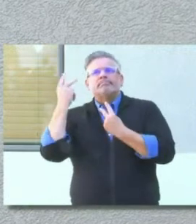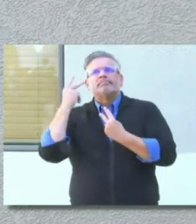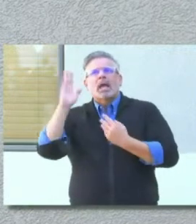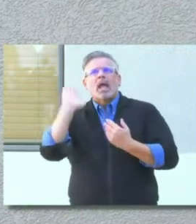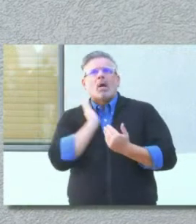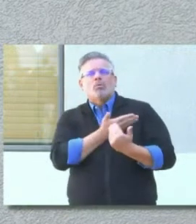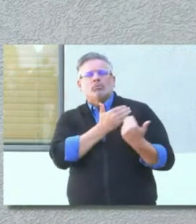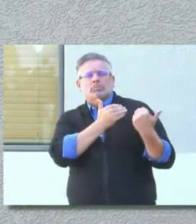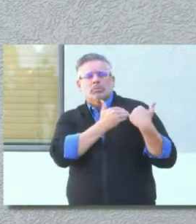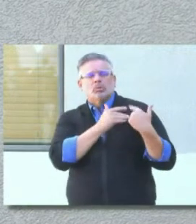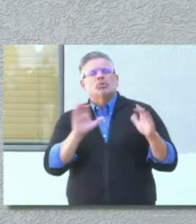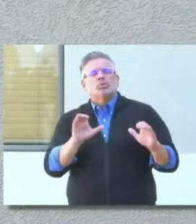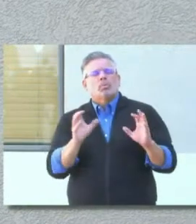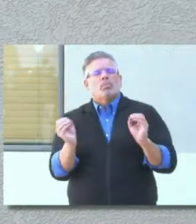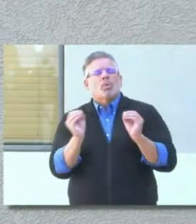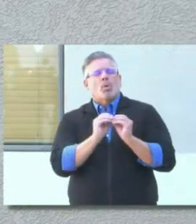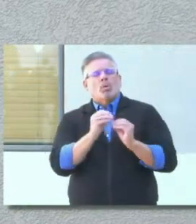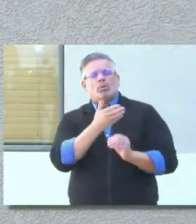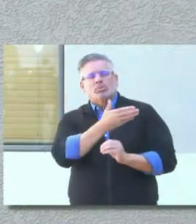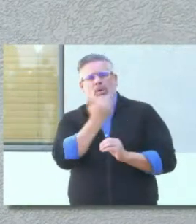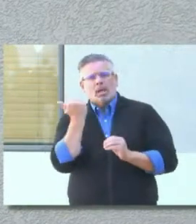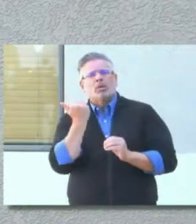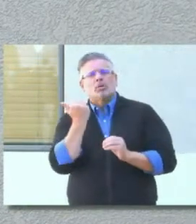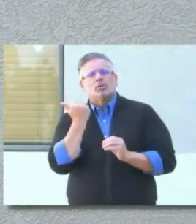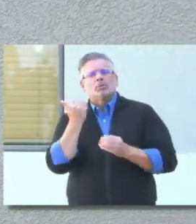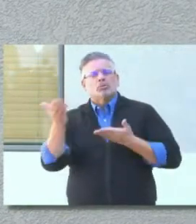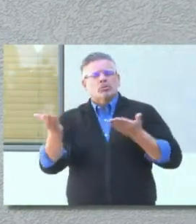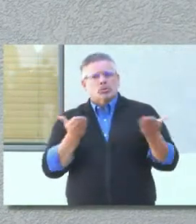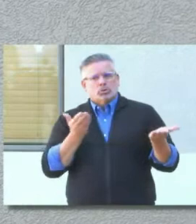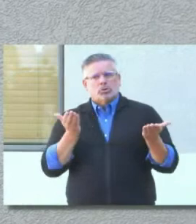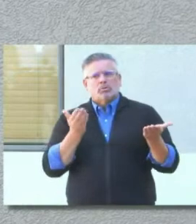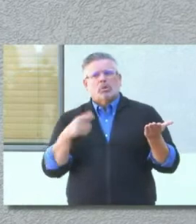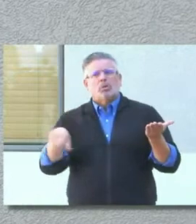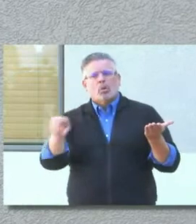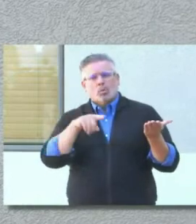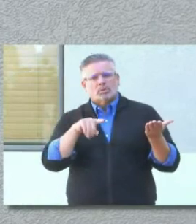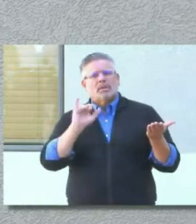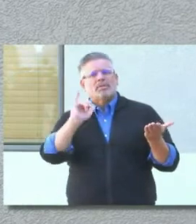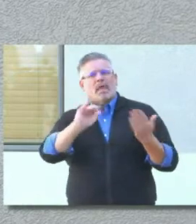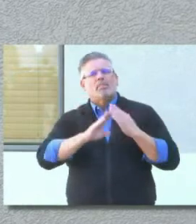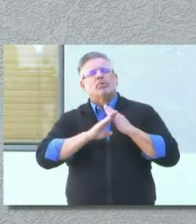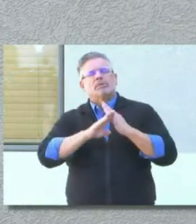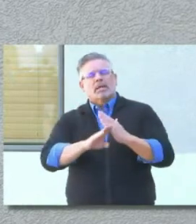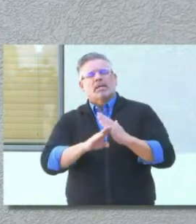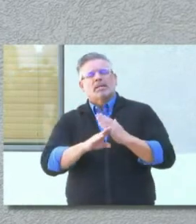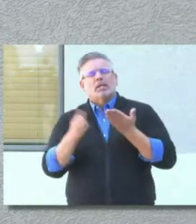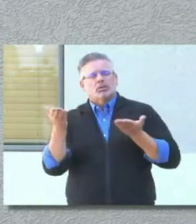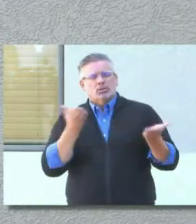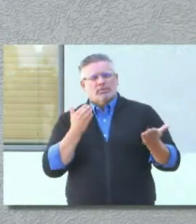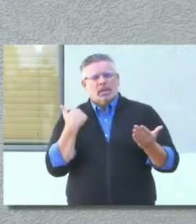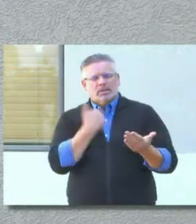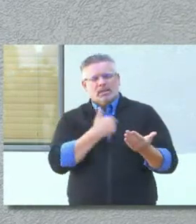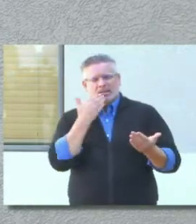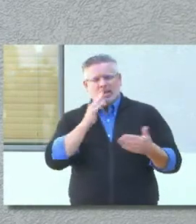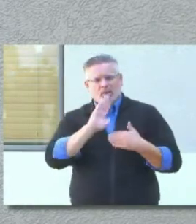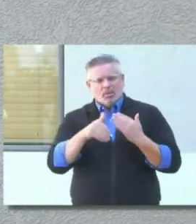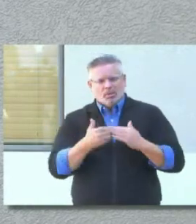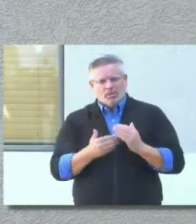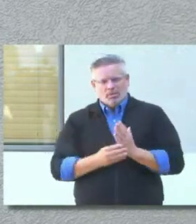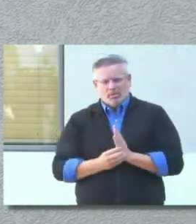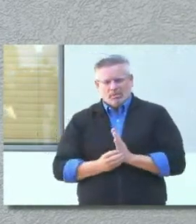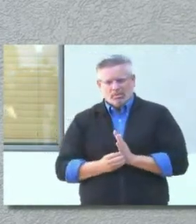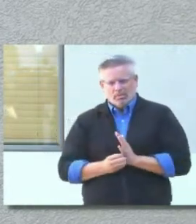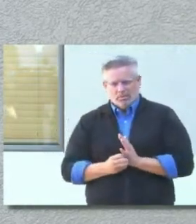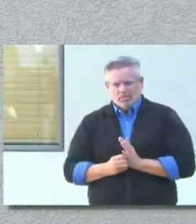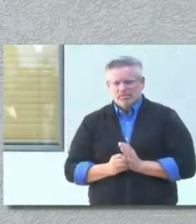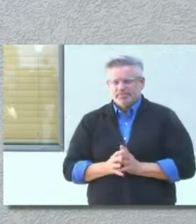responsibility to do more and do better, to serve those that protected and served us. Thank you all very much.